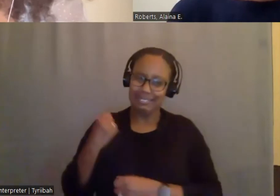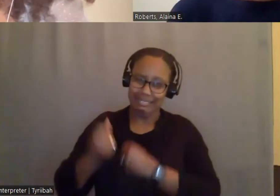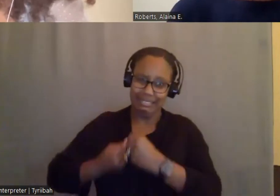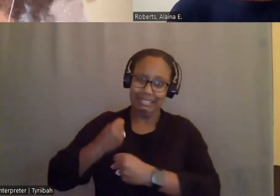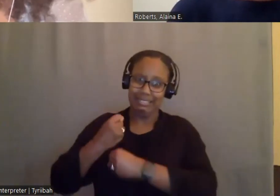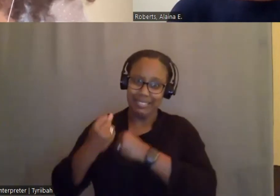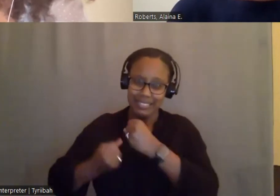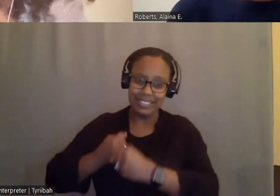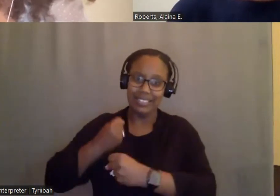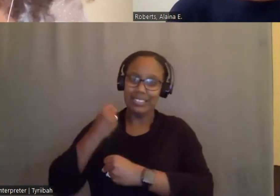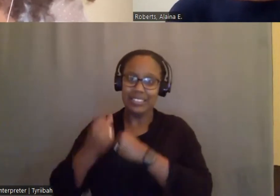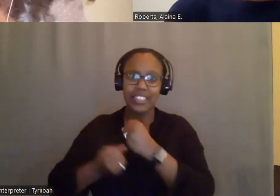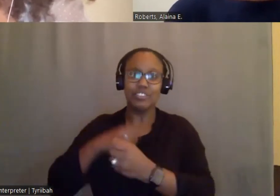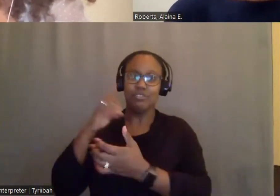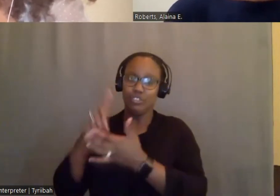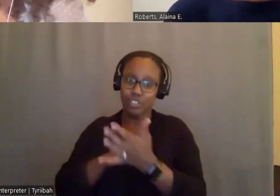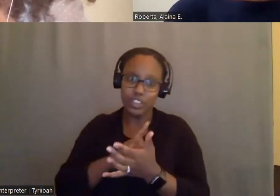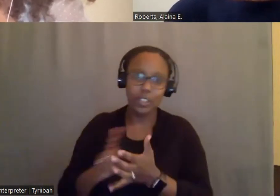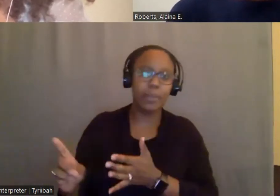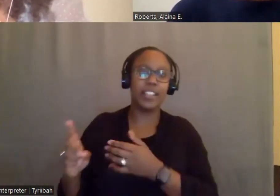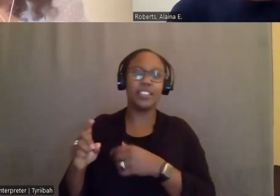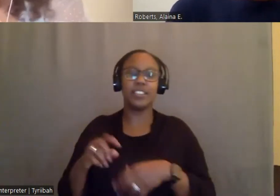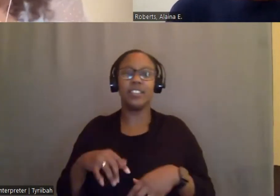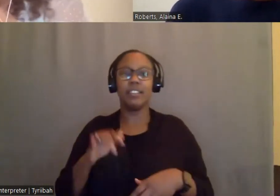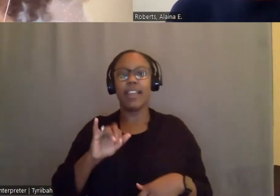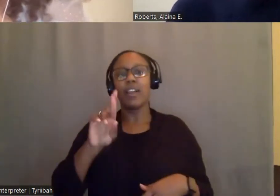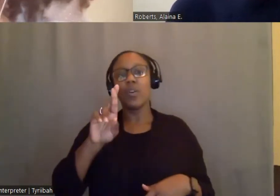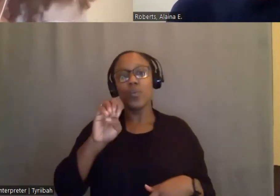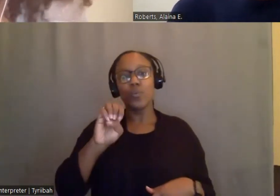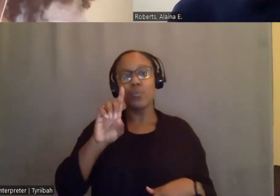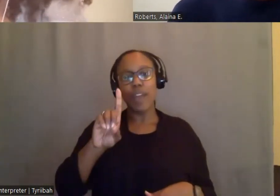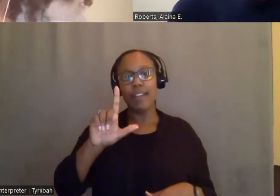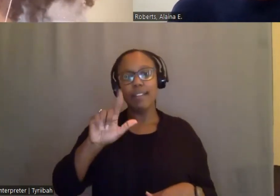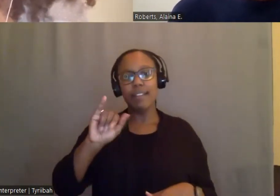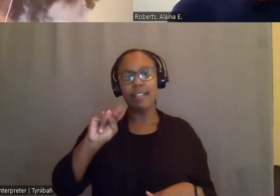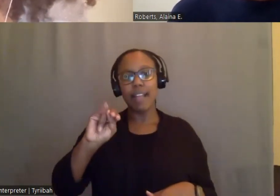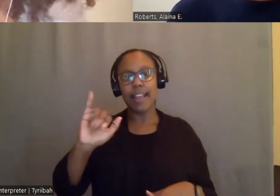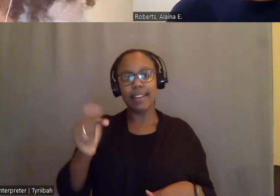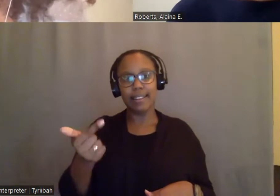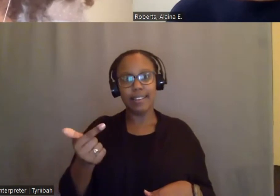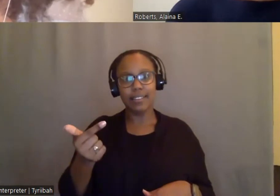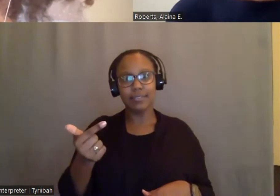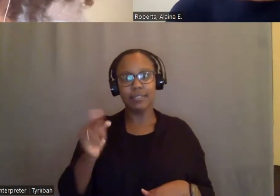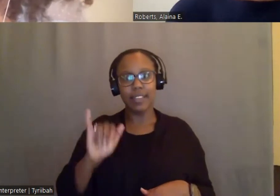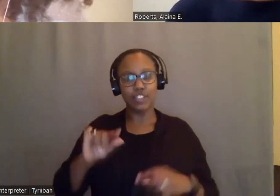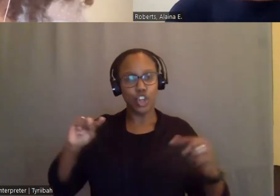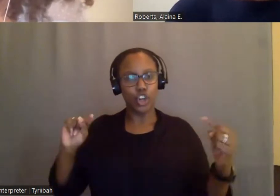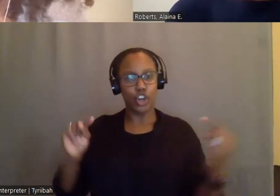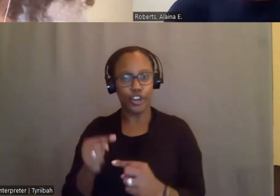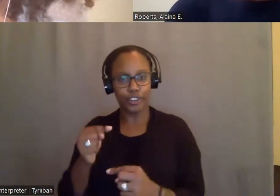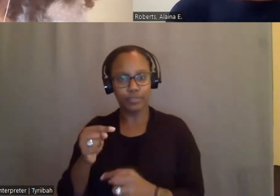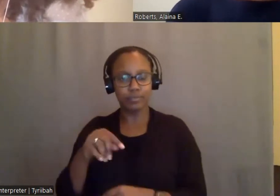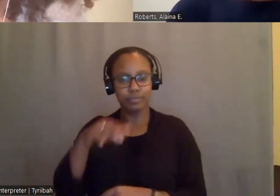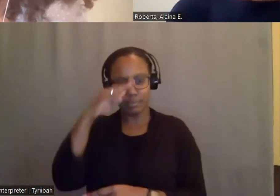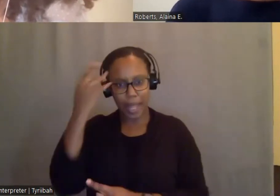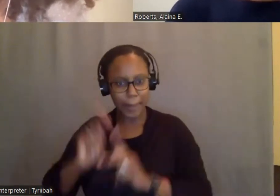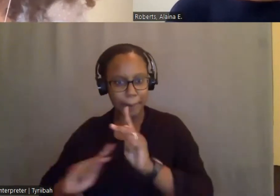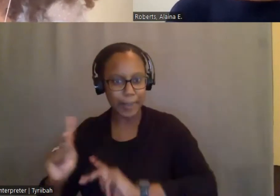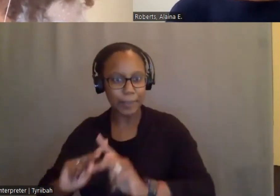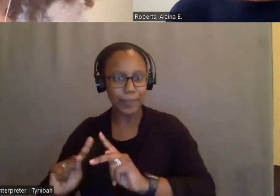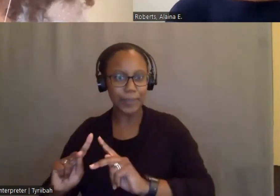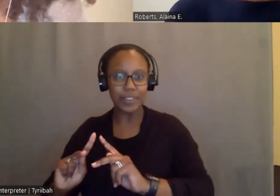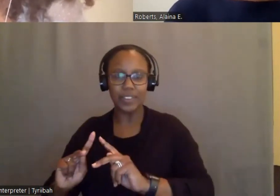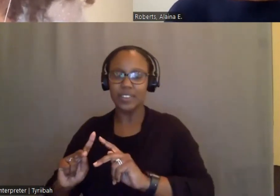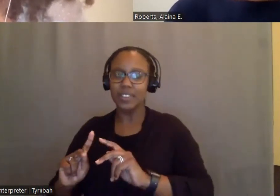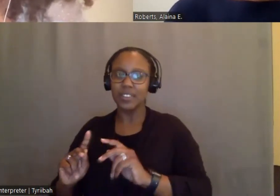discrimination and ways that like things like redlining have hurt African-Americans and people of African descent, that it's just so many more layers to